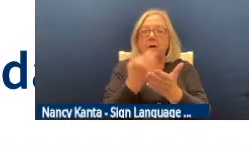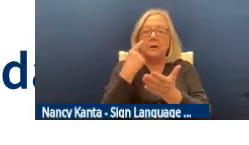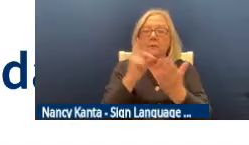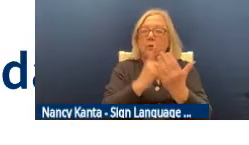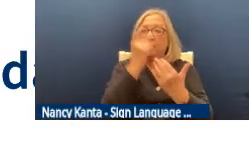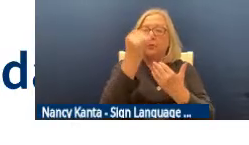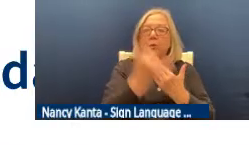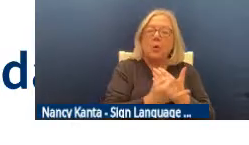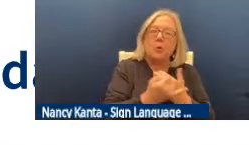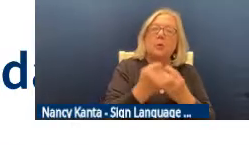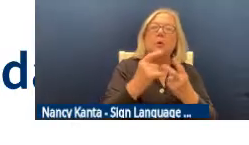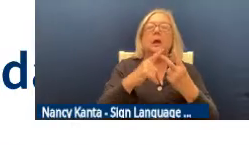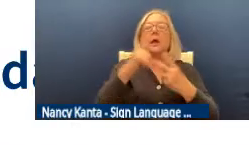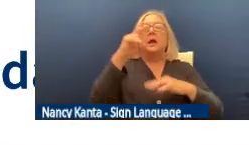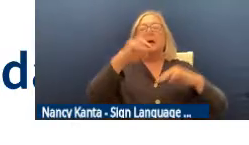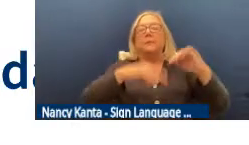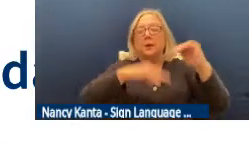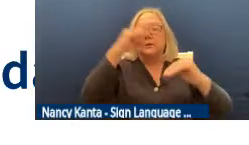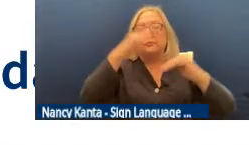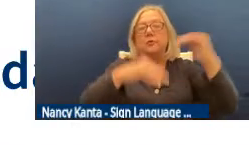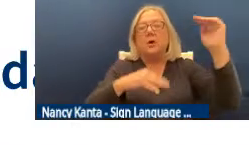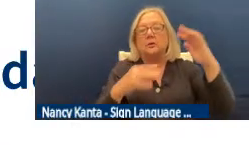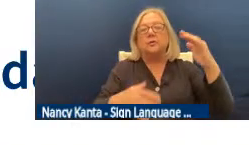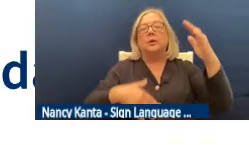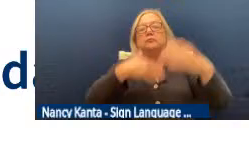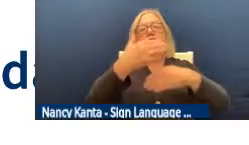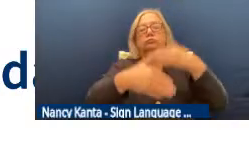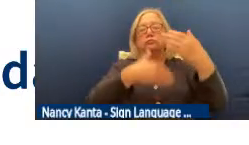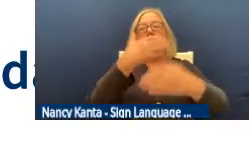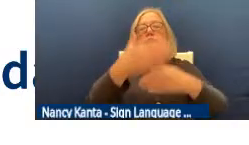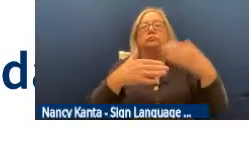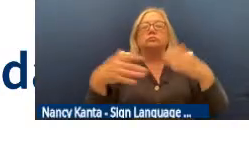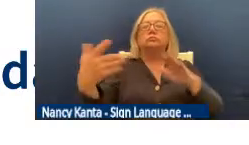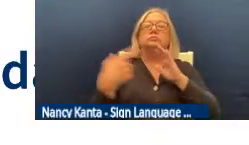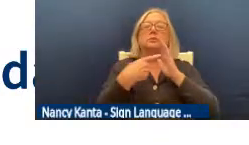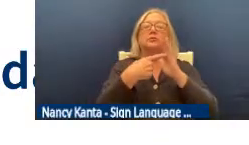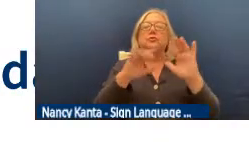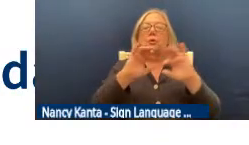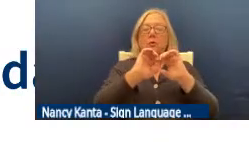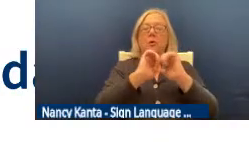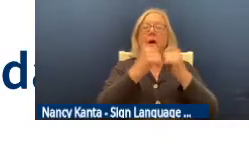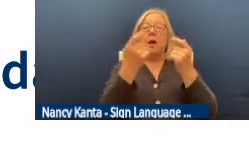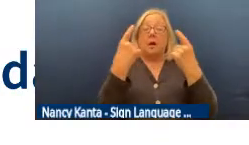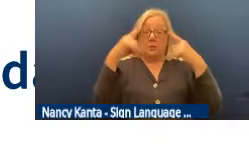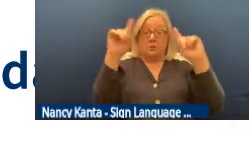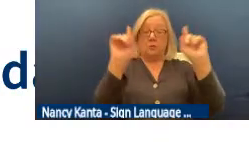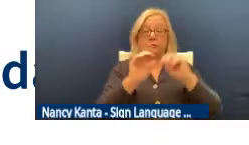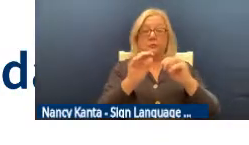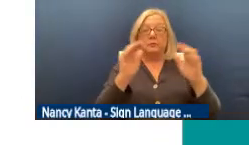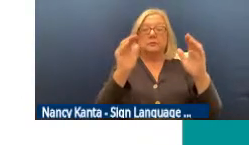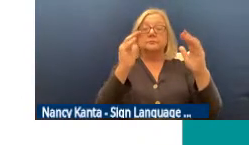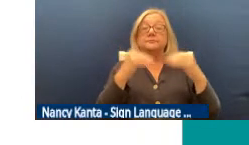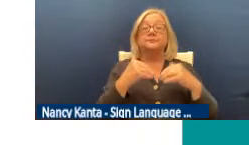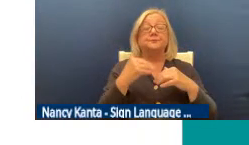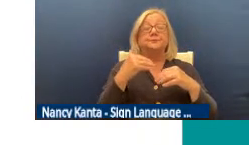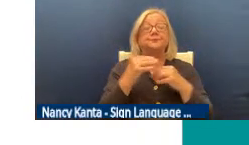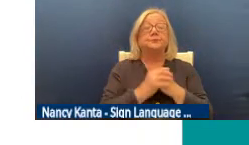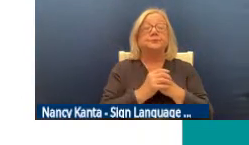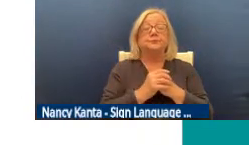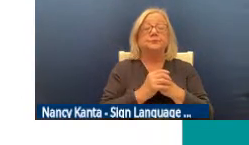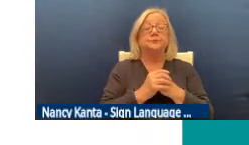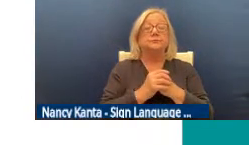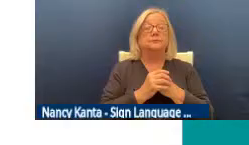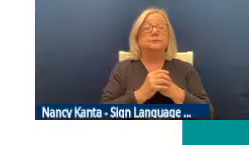and the construction and sequencing of a program like this can work. Next slide, please. So what are